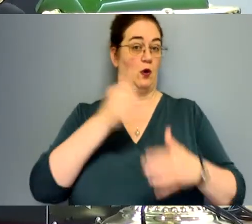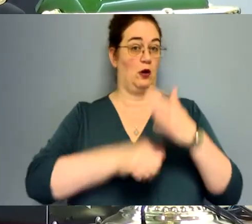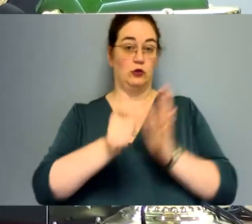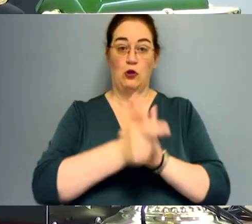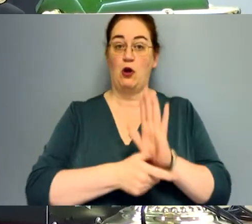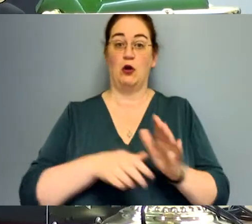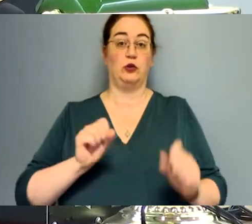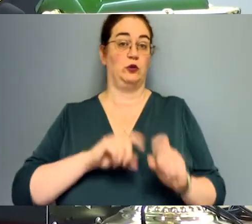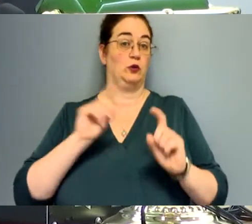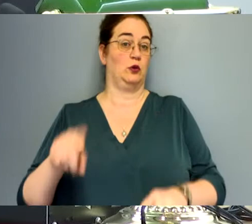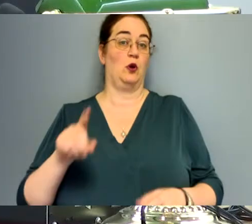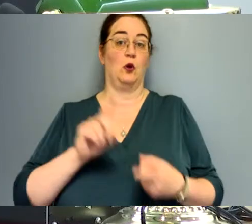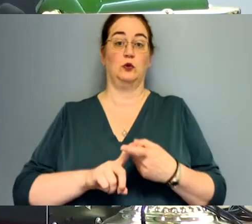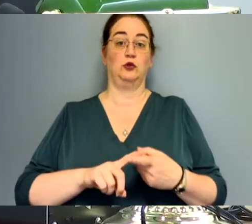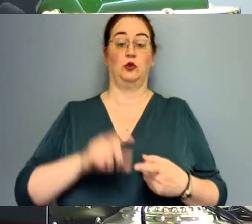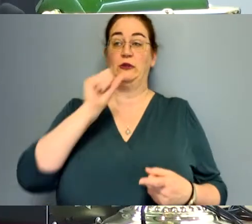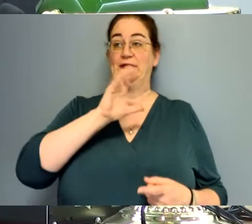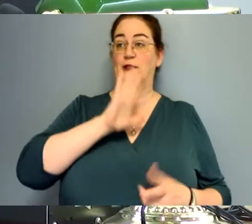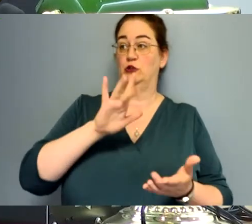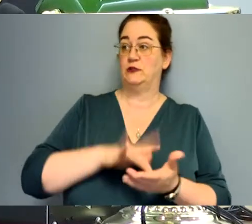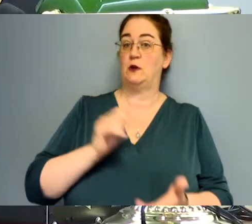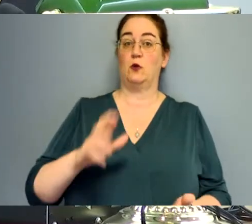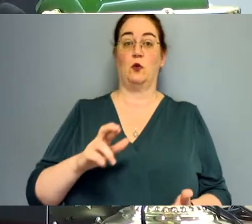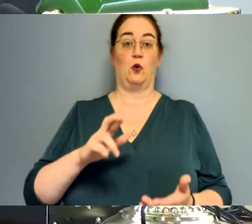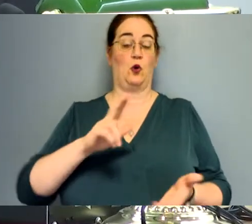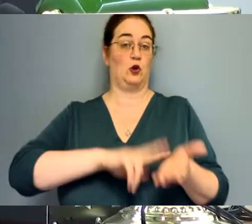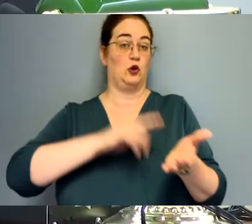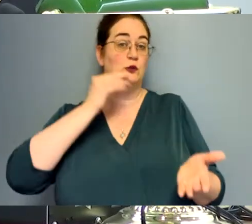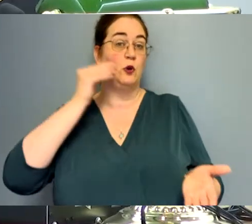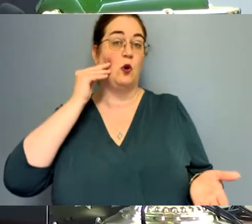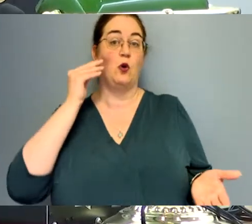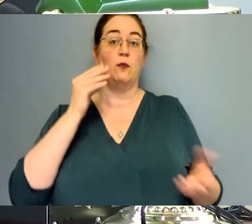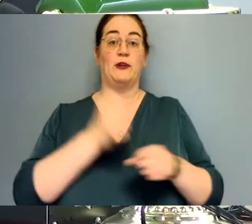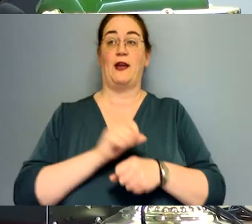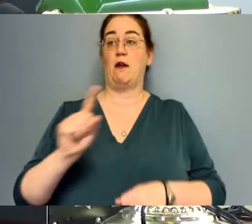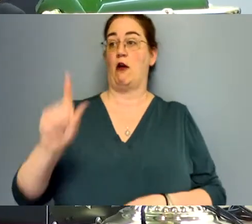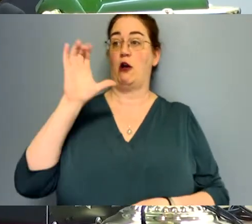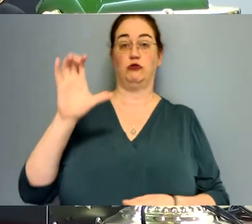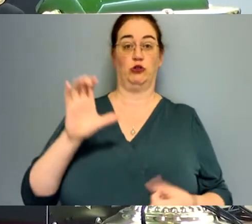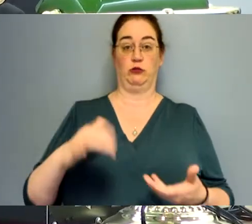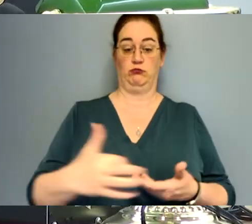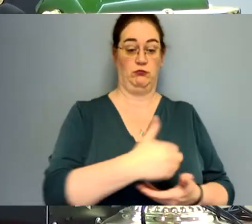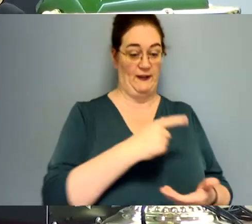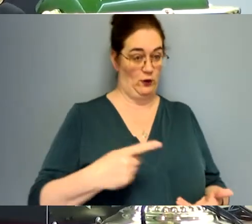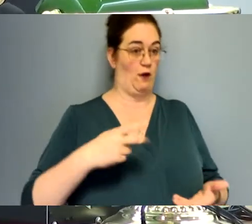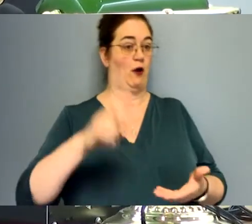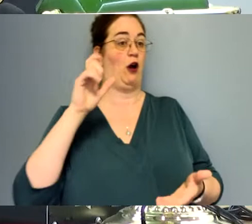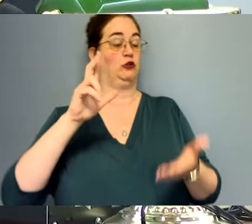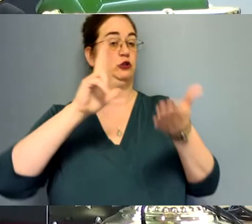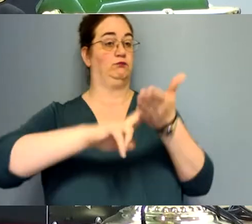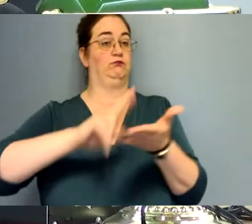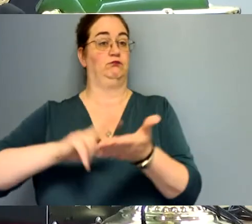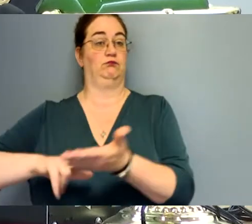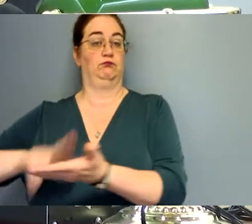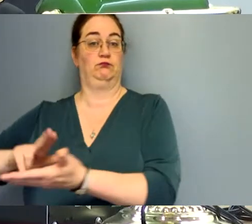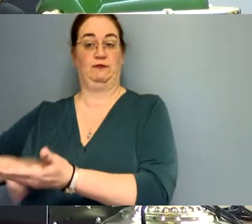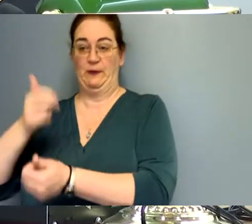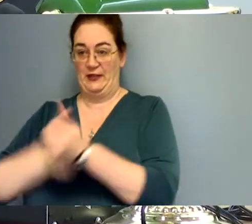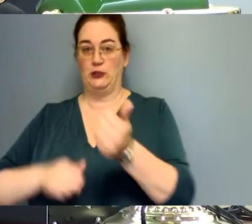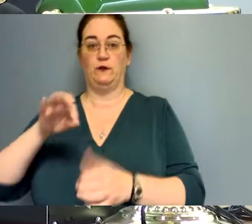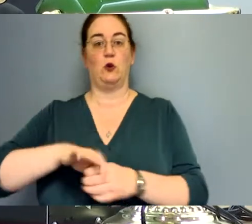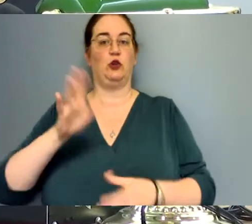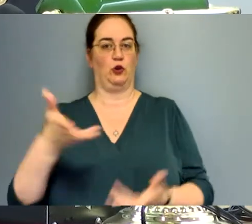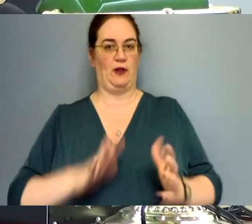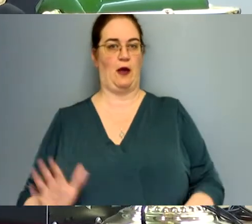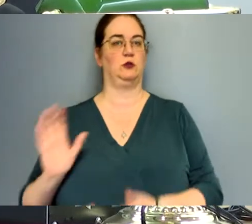you could go to a senior center or a nursing home and get 100 ballots. As long as you have 100 designated agent forms from each of those voters, you're